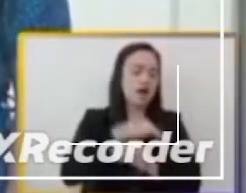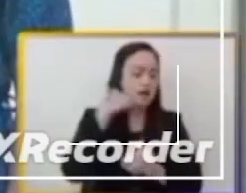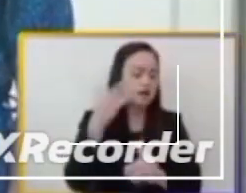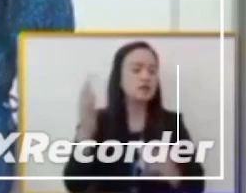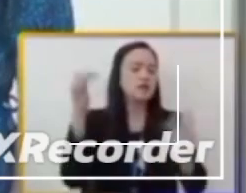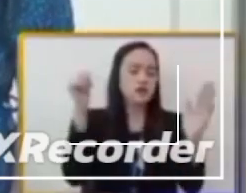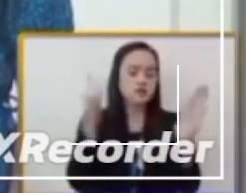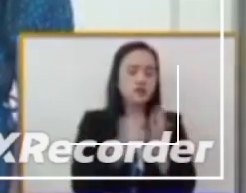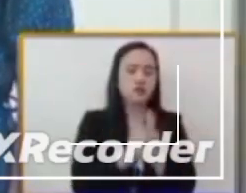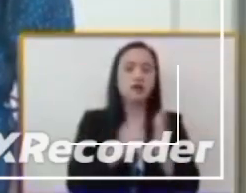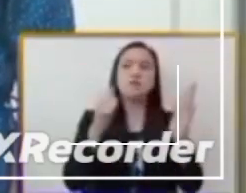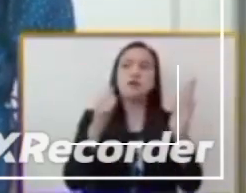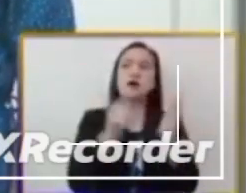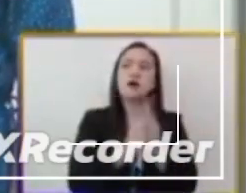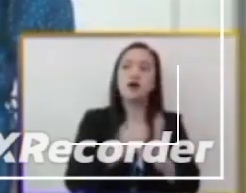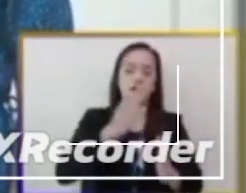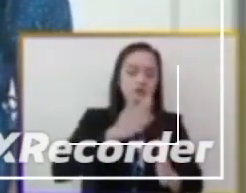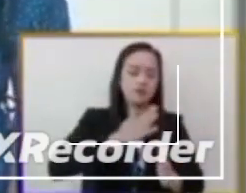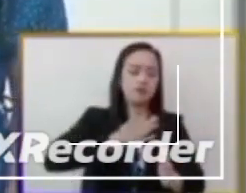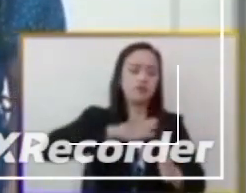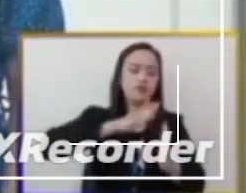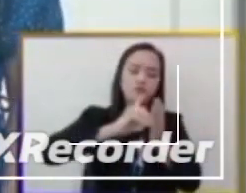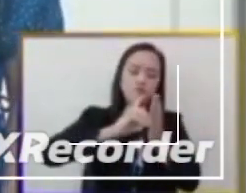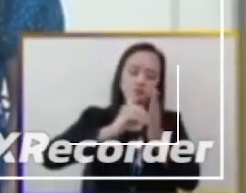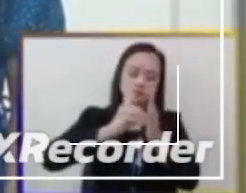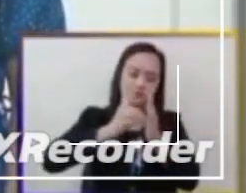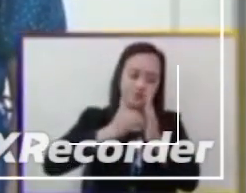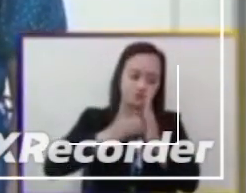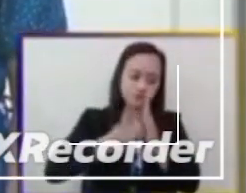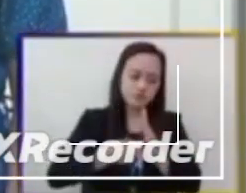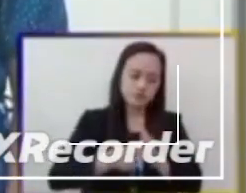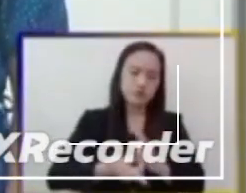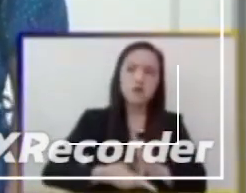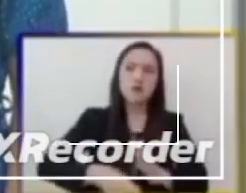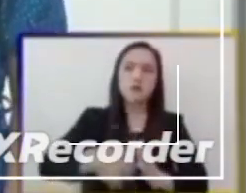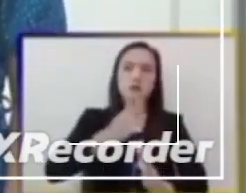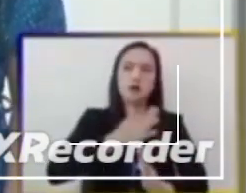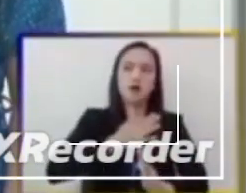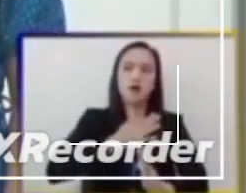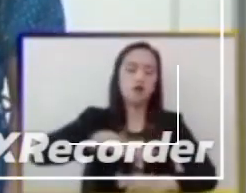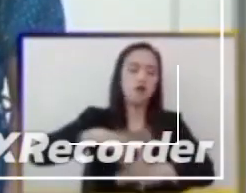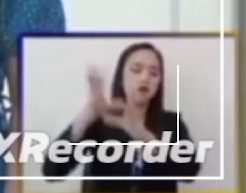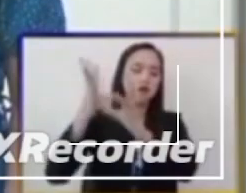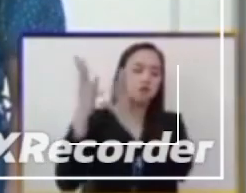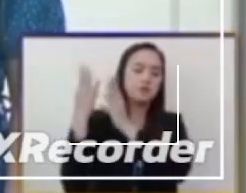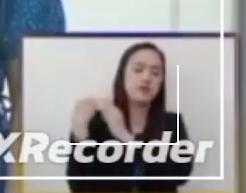God that's at my door.